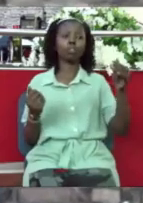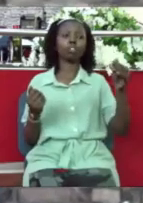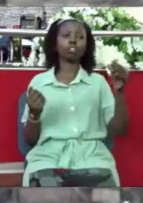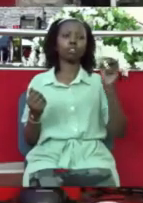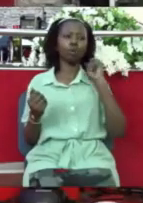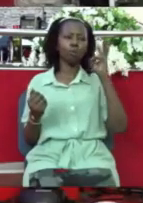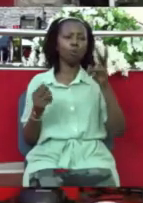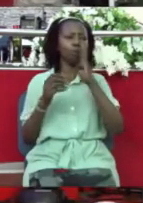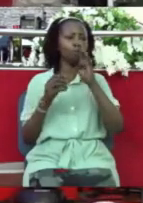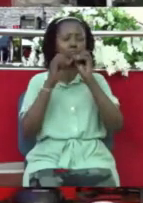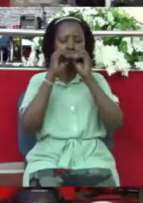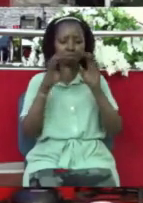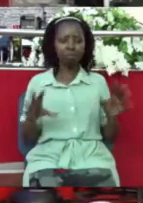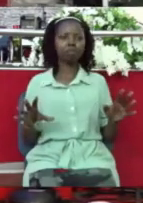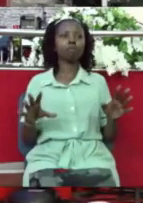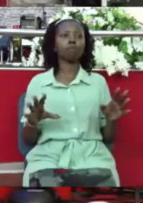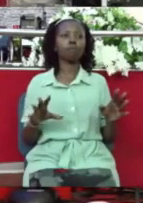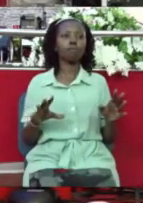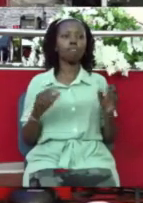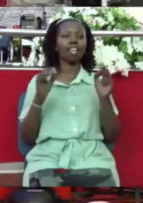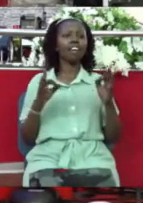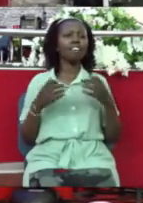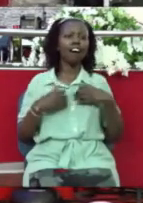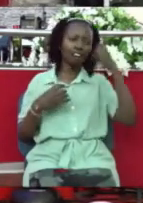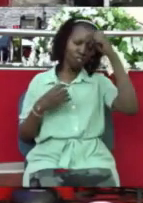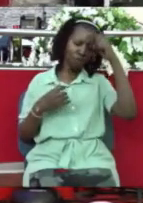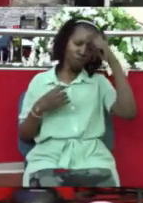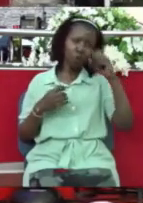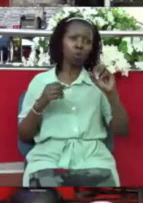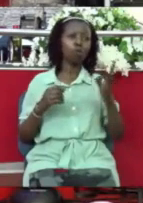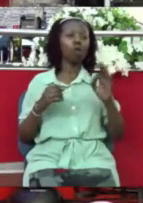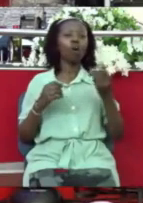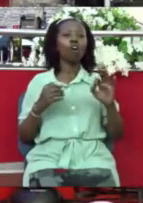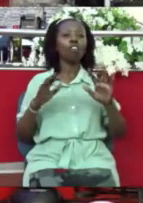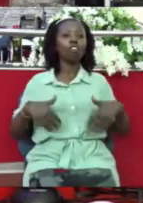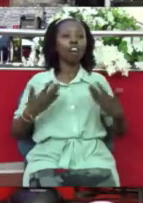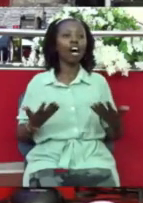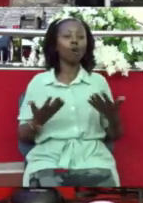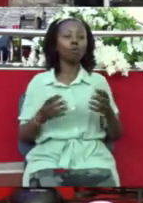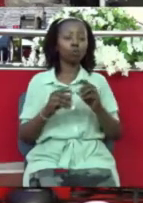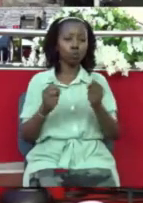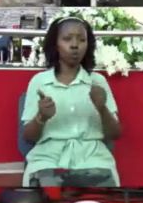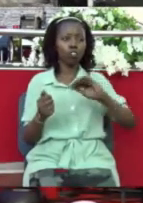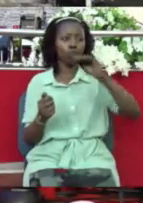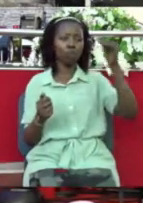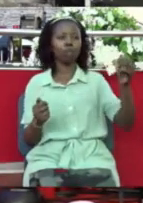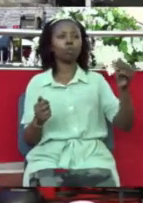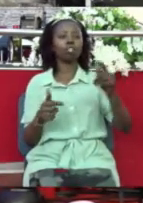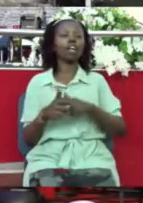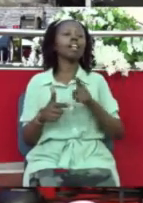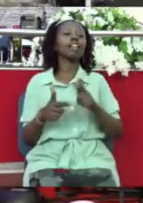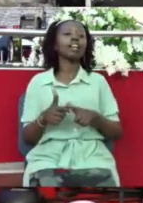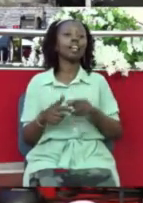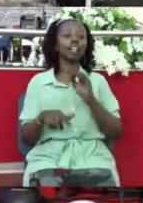be blessed. If you only have wisdom of how to handle these mountains, then you will